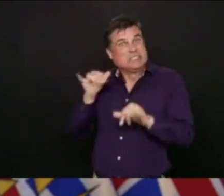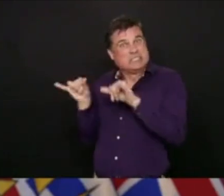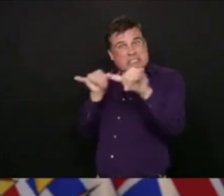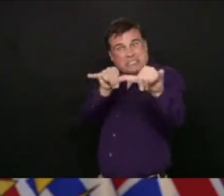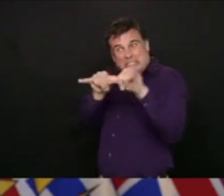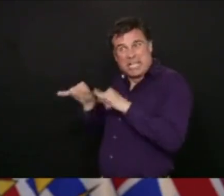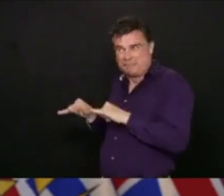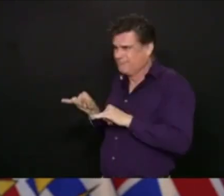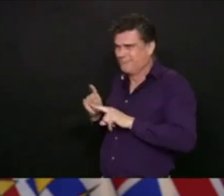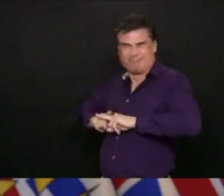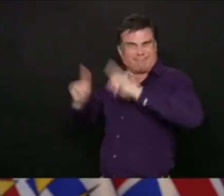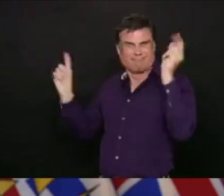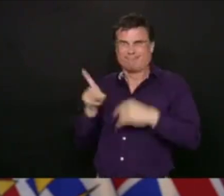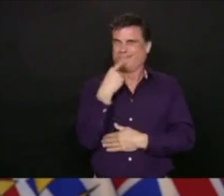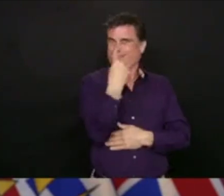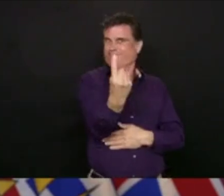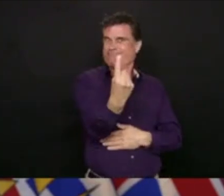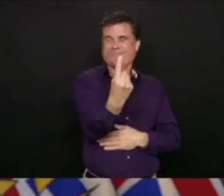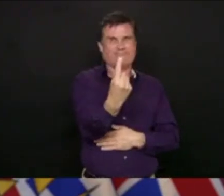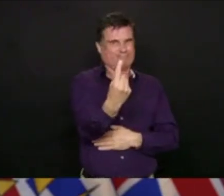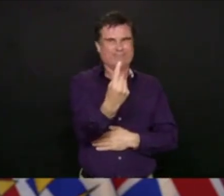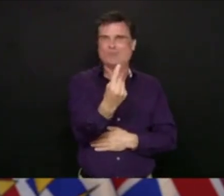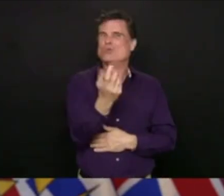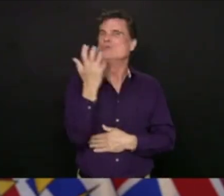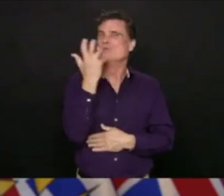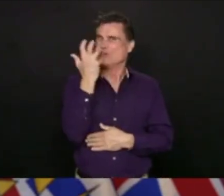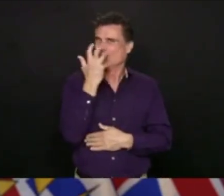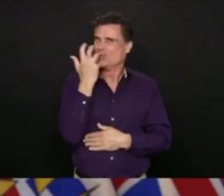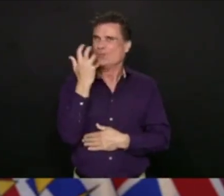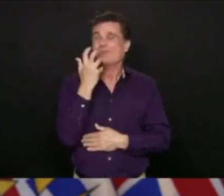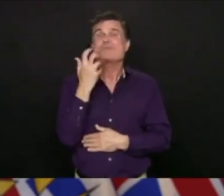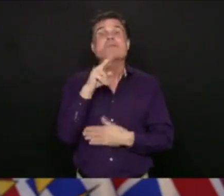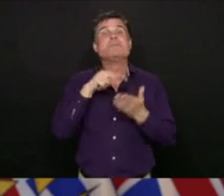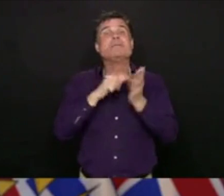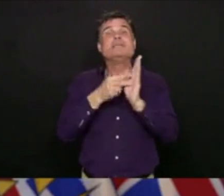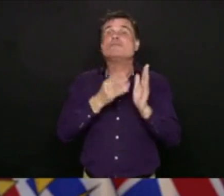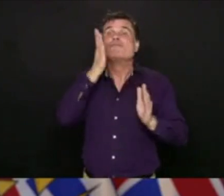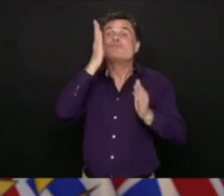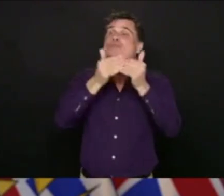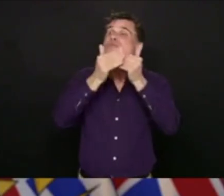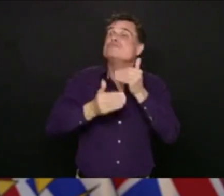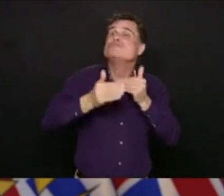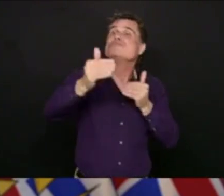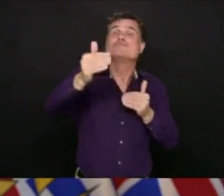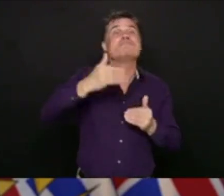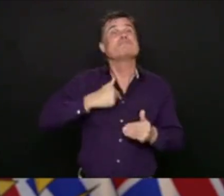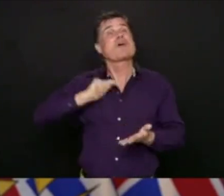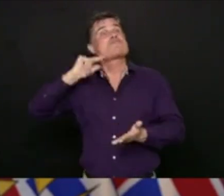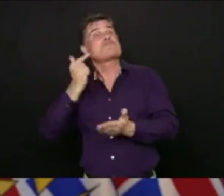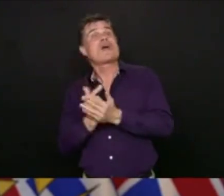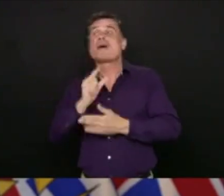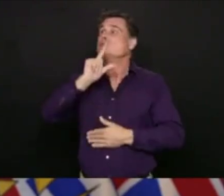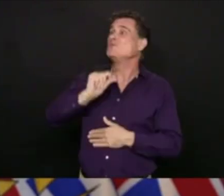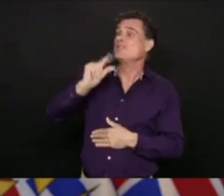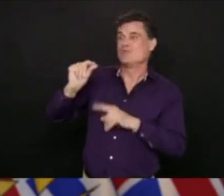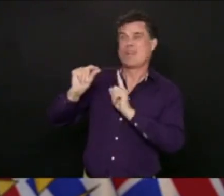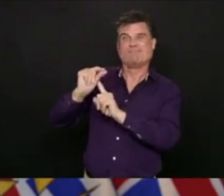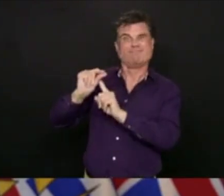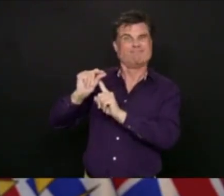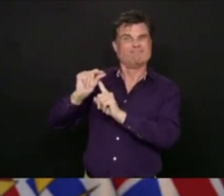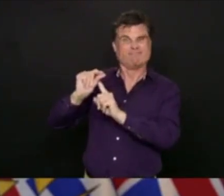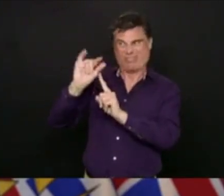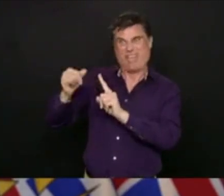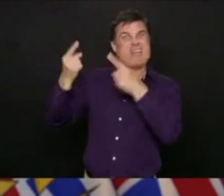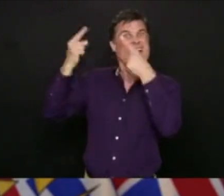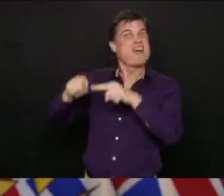that a special and memorable and positive experience in your life. We congratulate all of you on your efforts